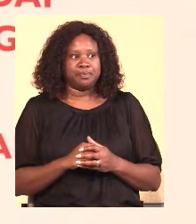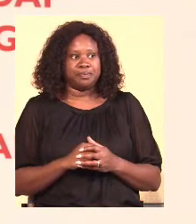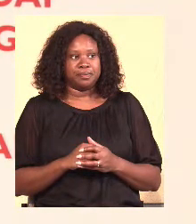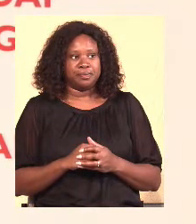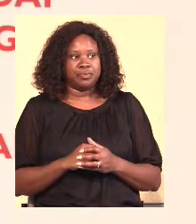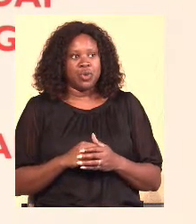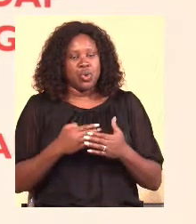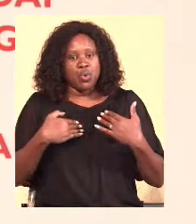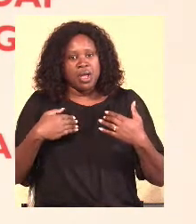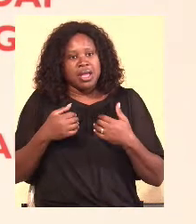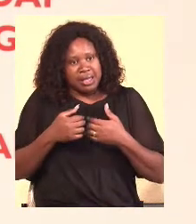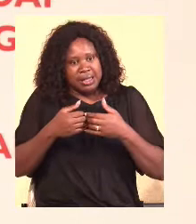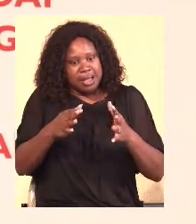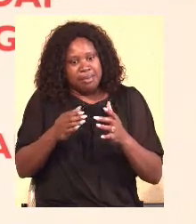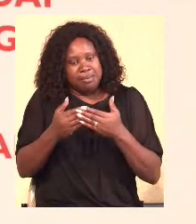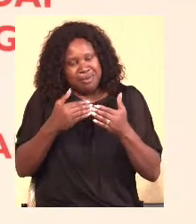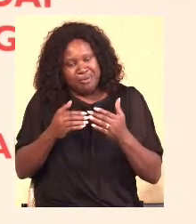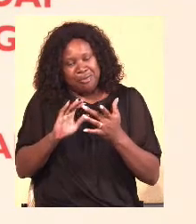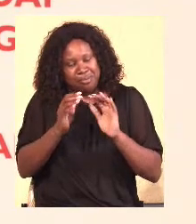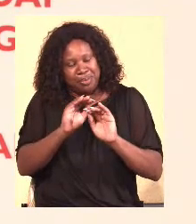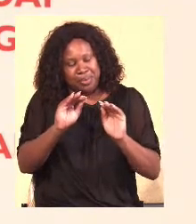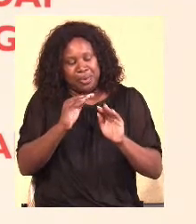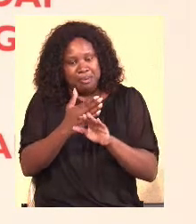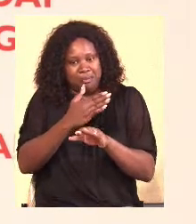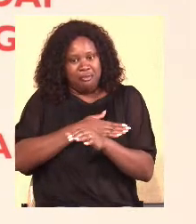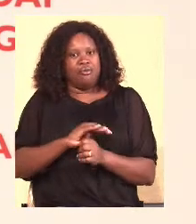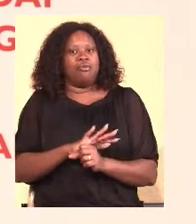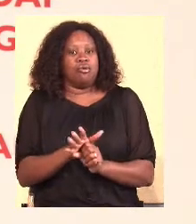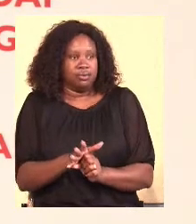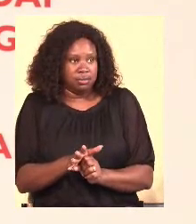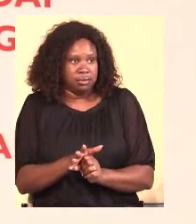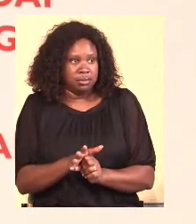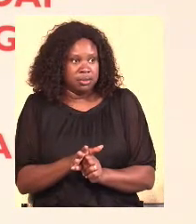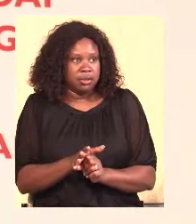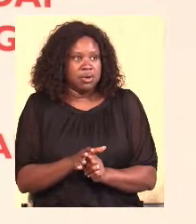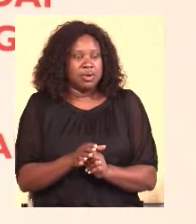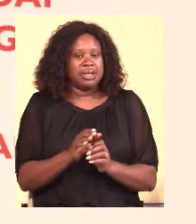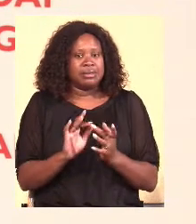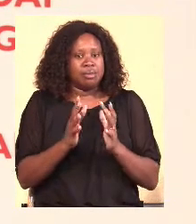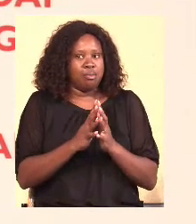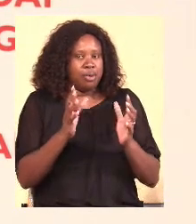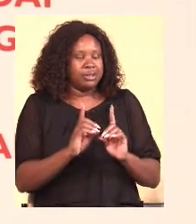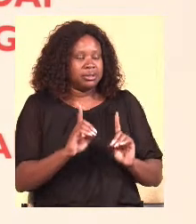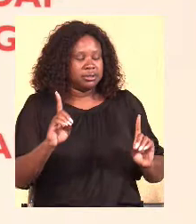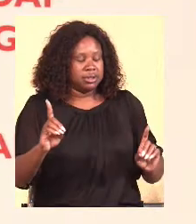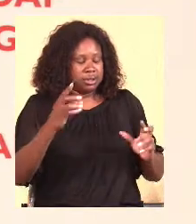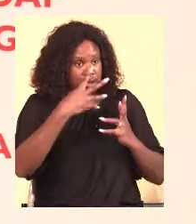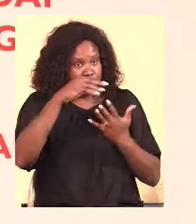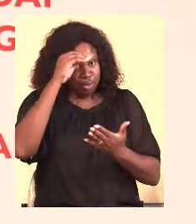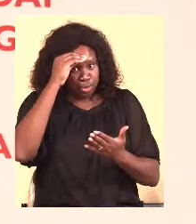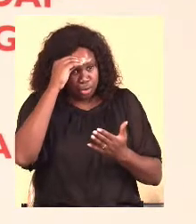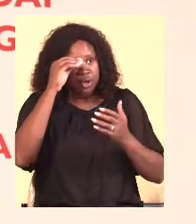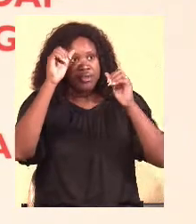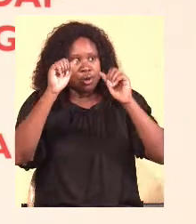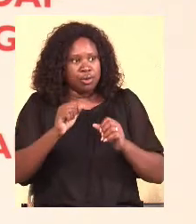COVID came. It was mainly set up for e-learning and distance students so that they can be able to upload